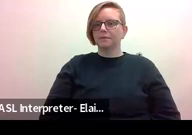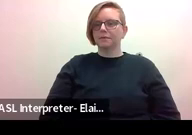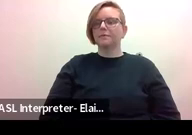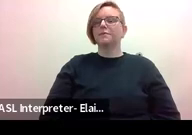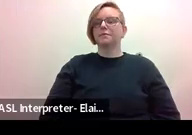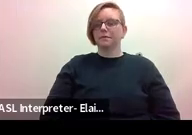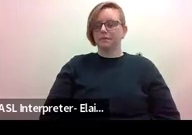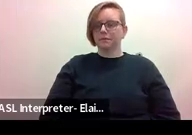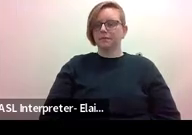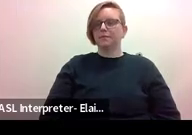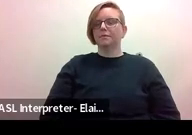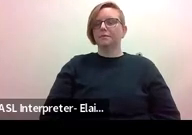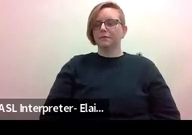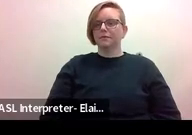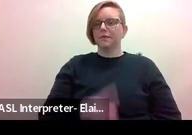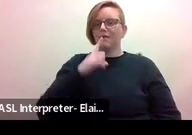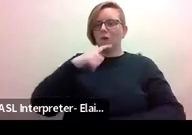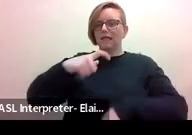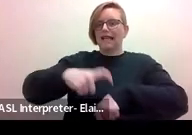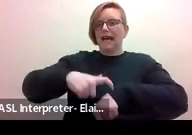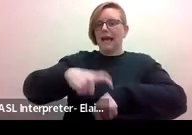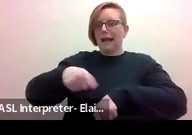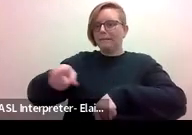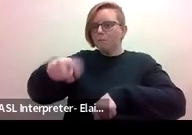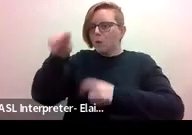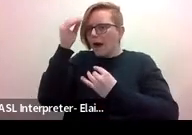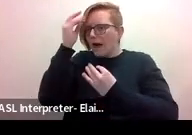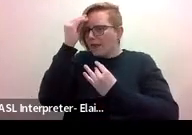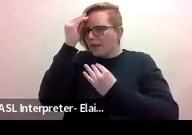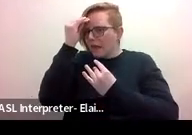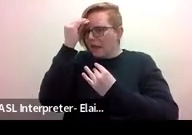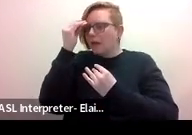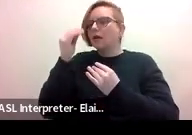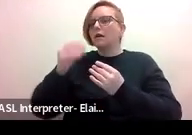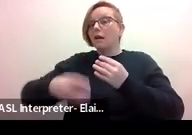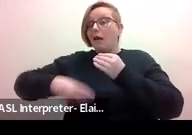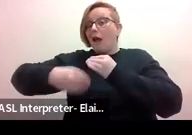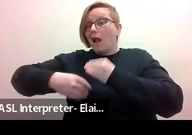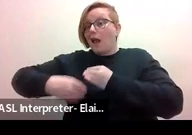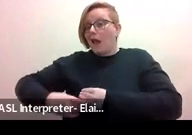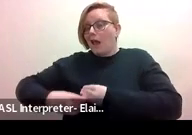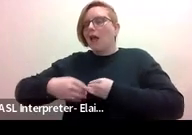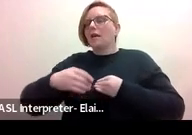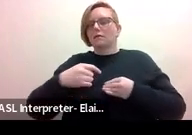Okay, for the purposes of time, while you guys are thinking of that, present levels, thank you.